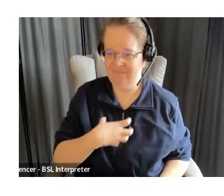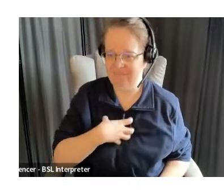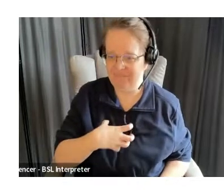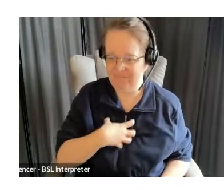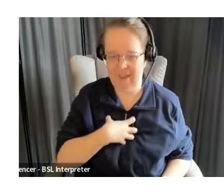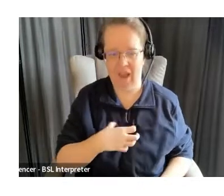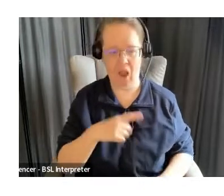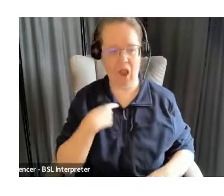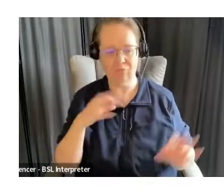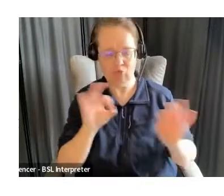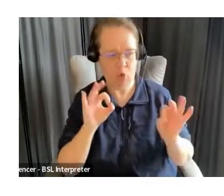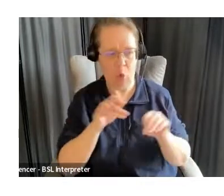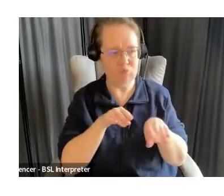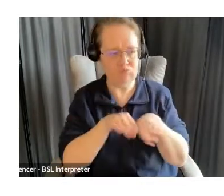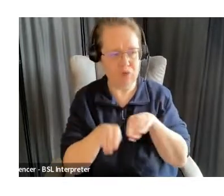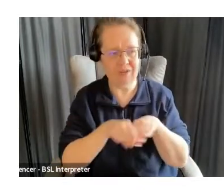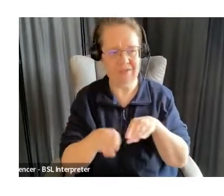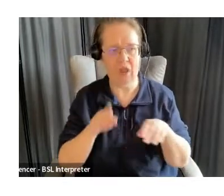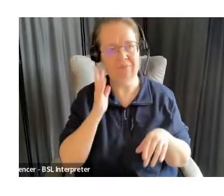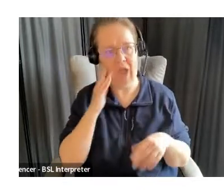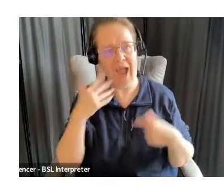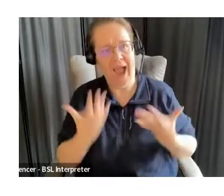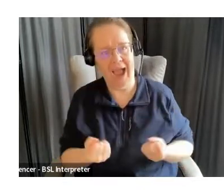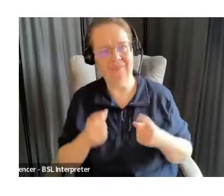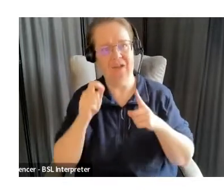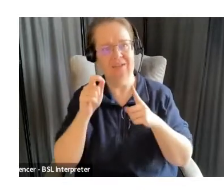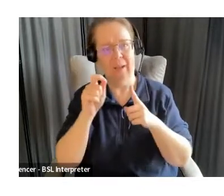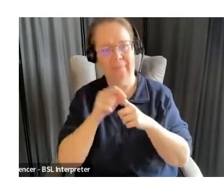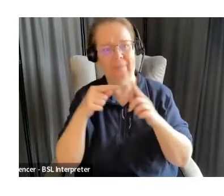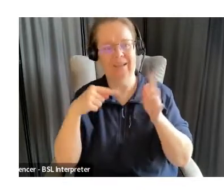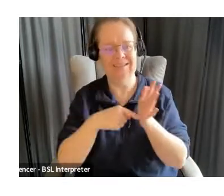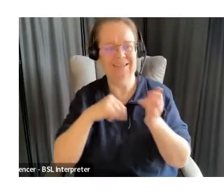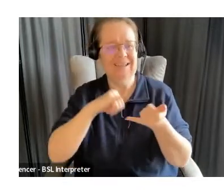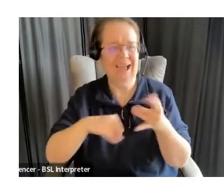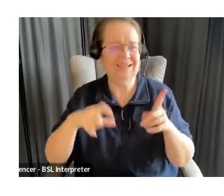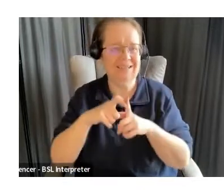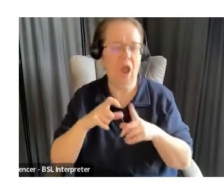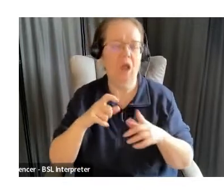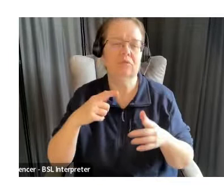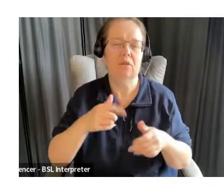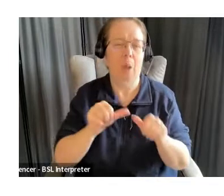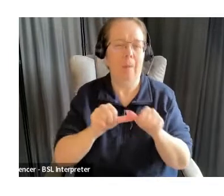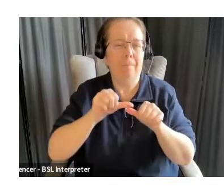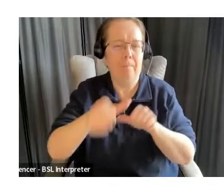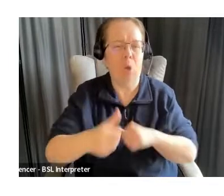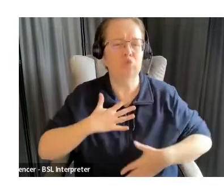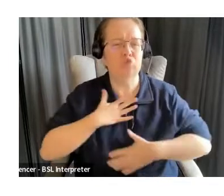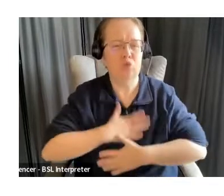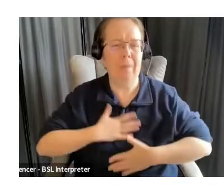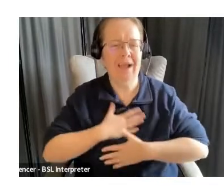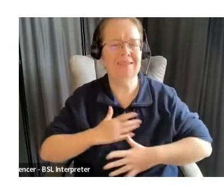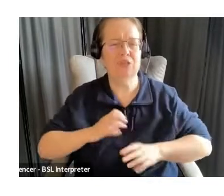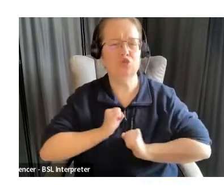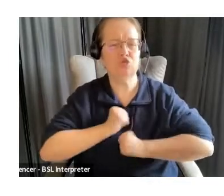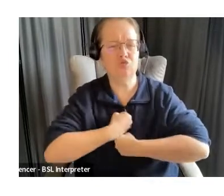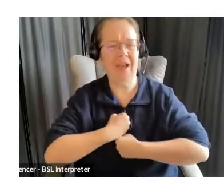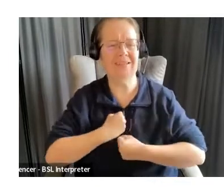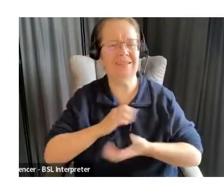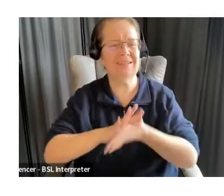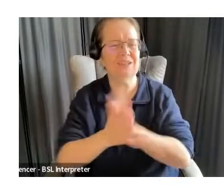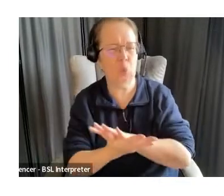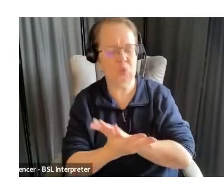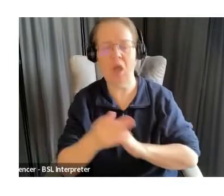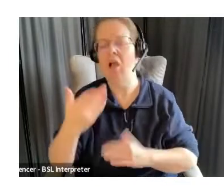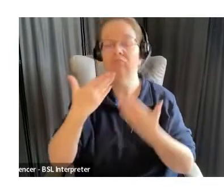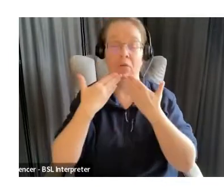no practice when having post-traumatic stress disorder. Charles, I really want to thank you for sharing